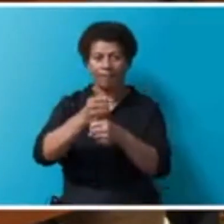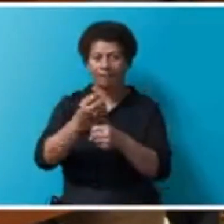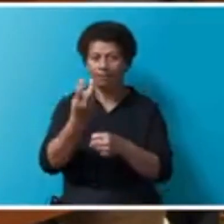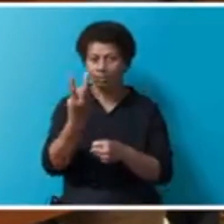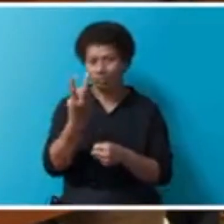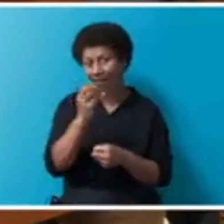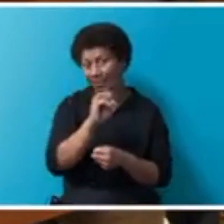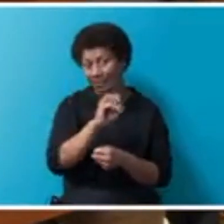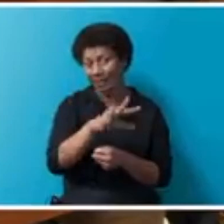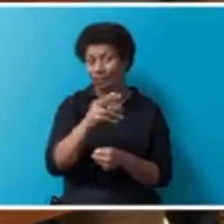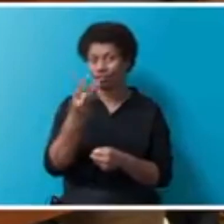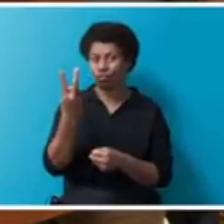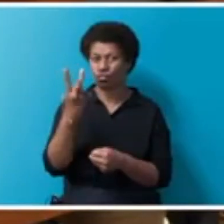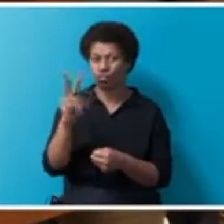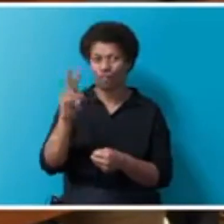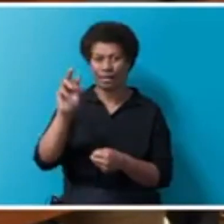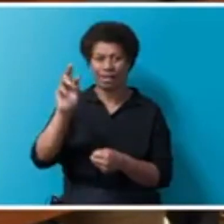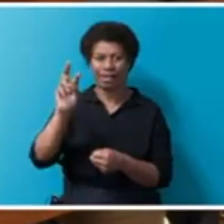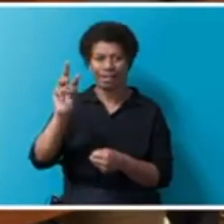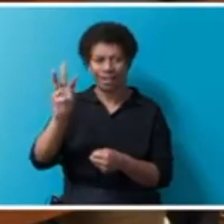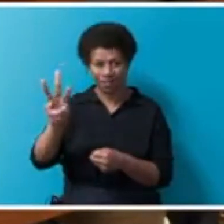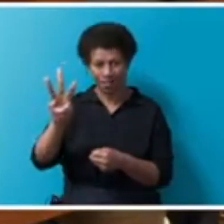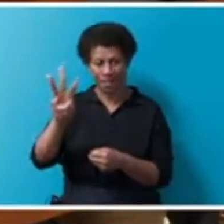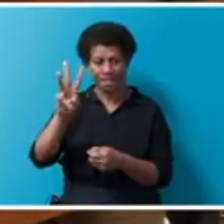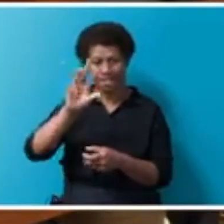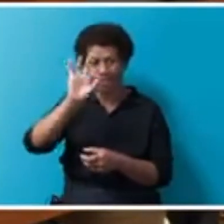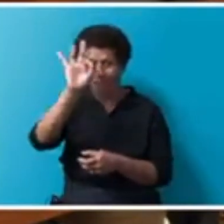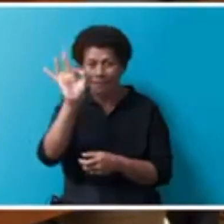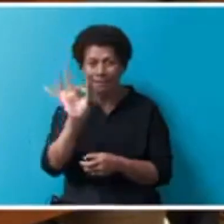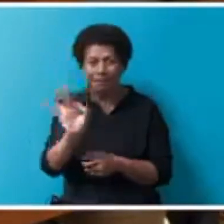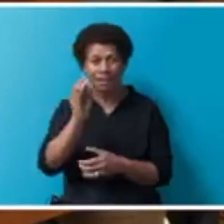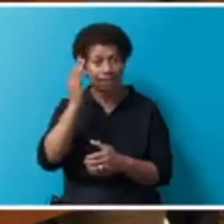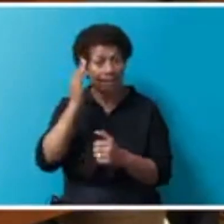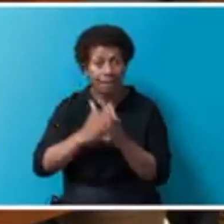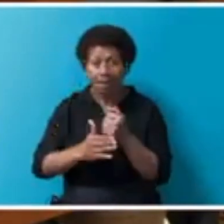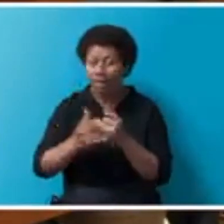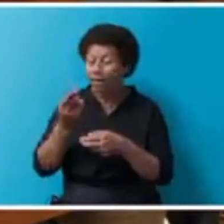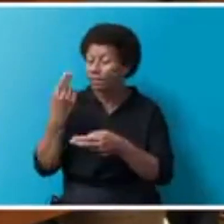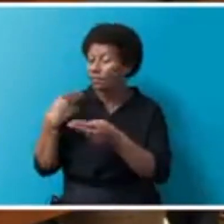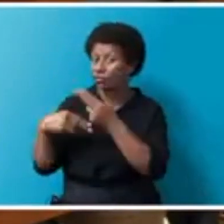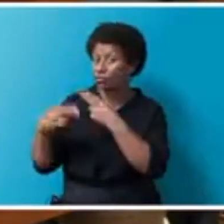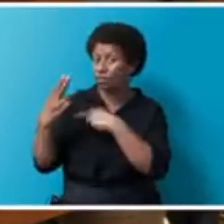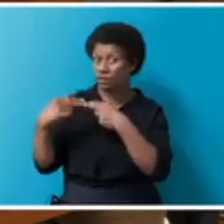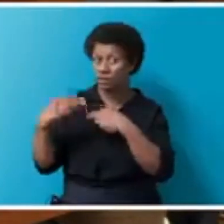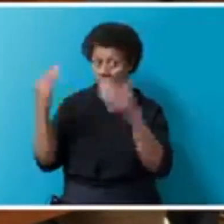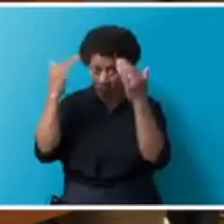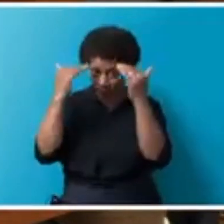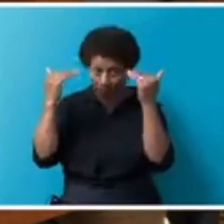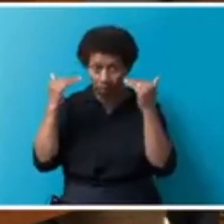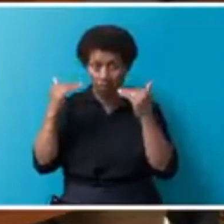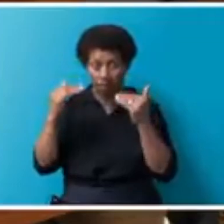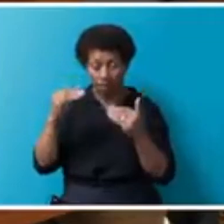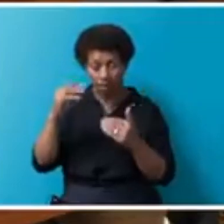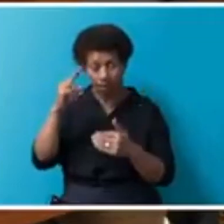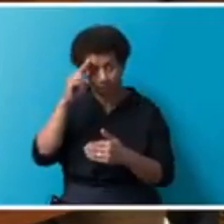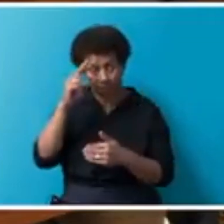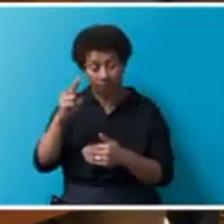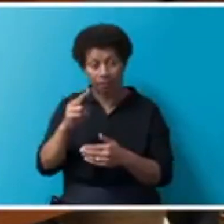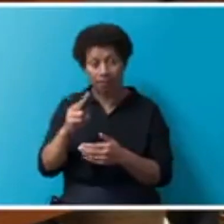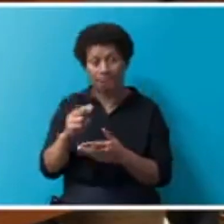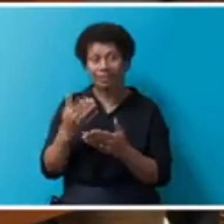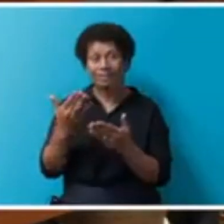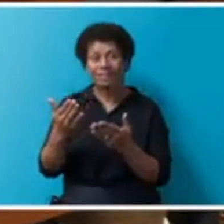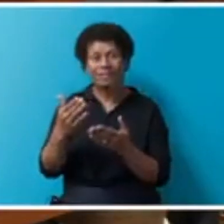to 23%. Never in history, Mr. Speaker, sir, have civil servants received such